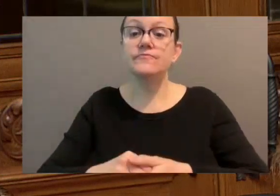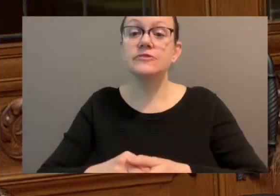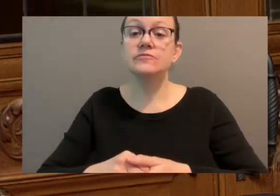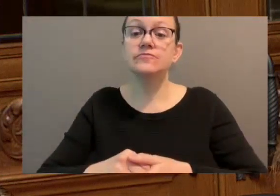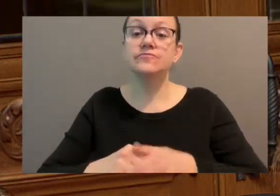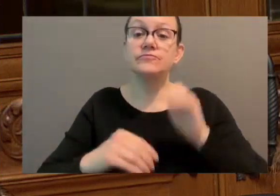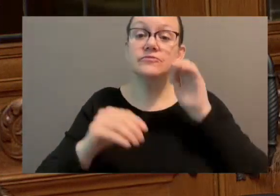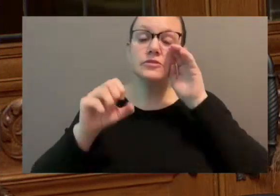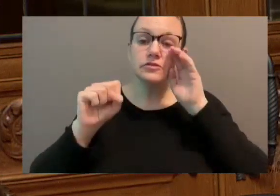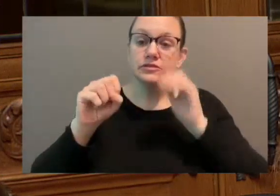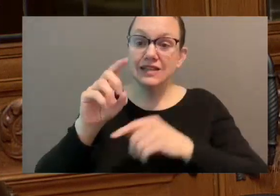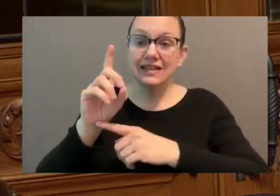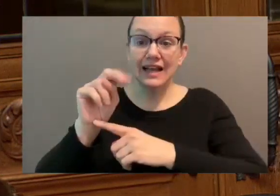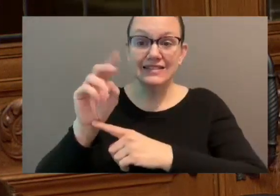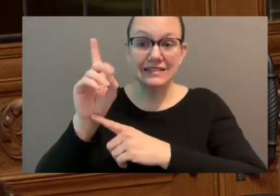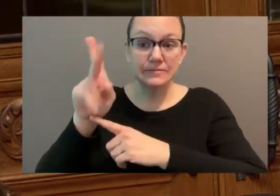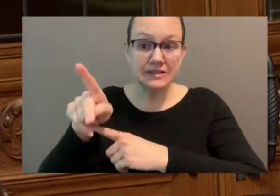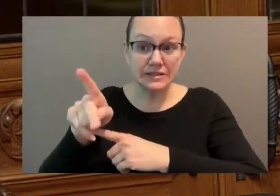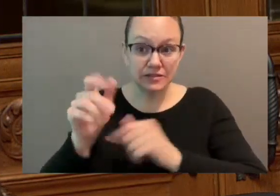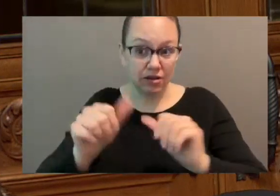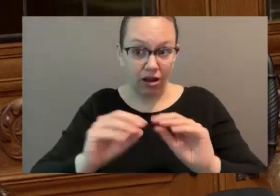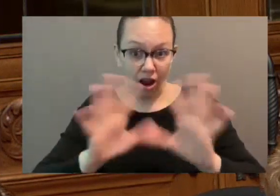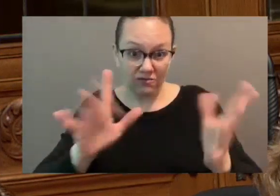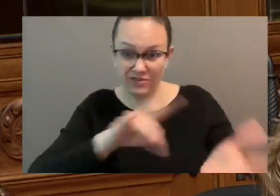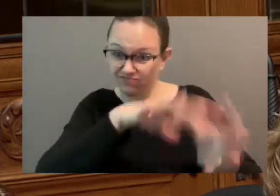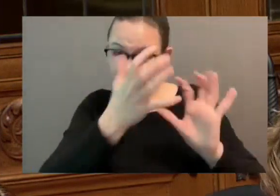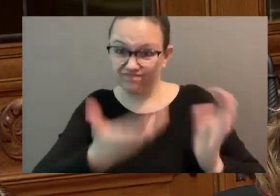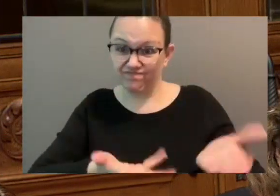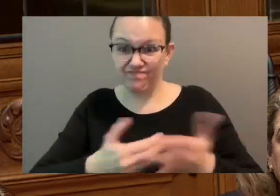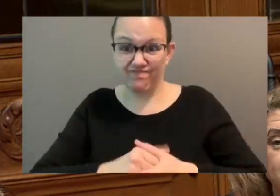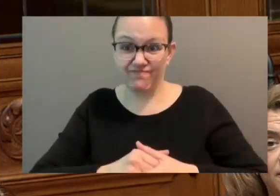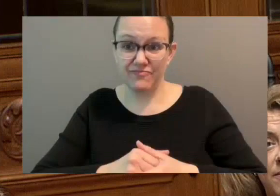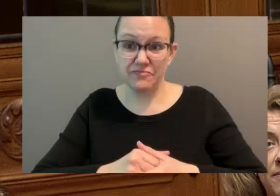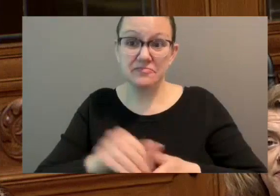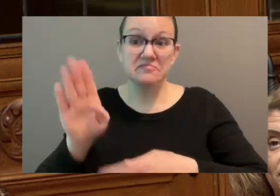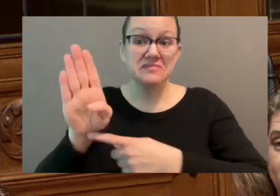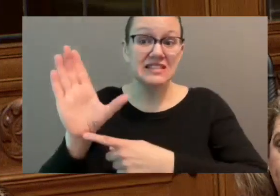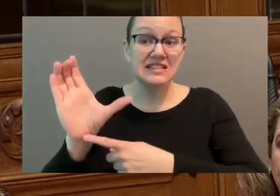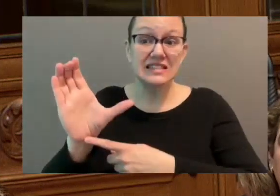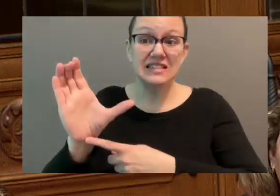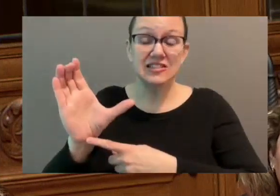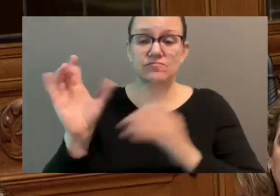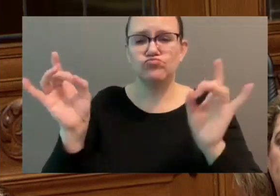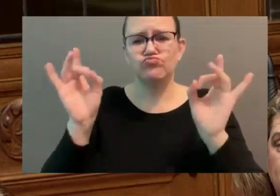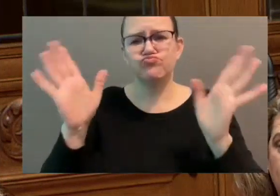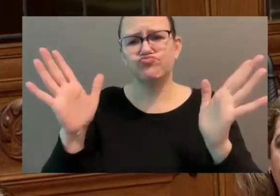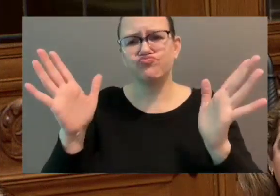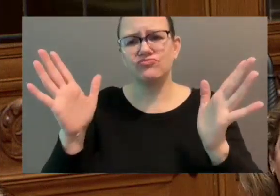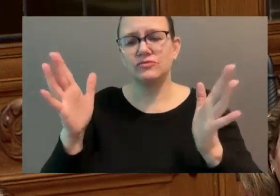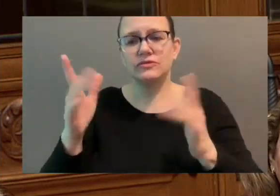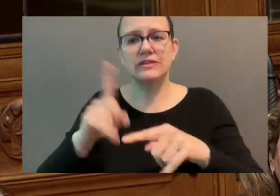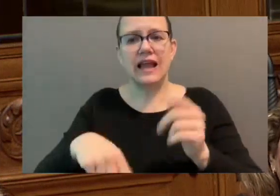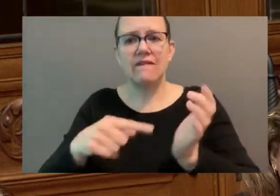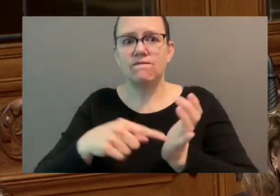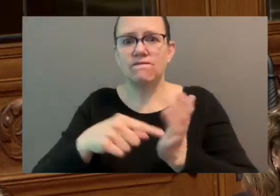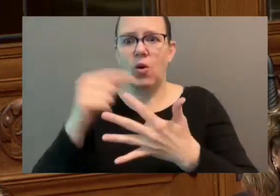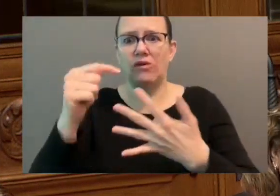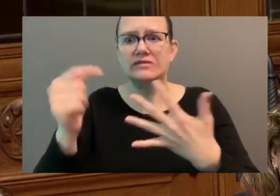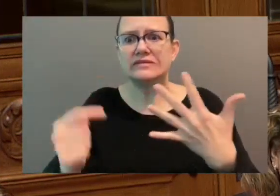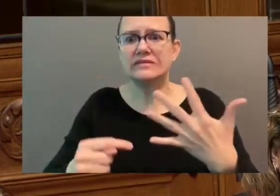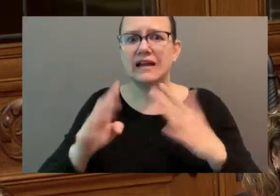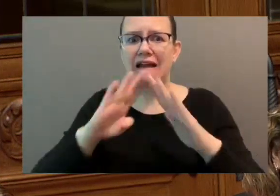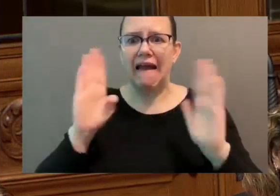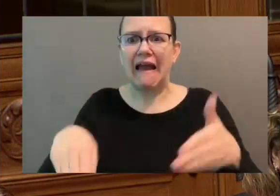crisis. BC has an affordability crisis. We have a housing crisis. We have an addiction crisis. We have